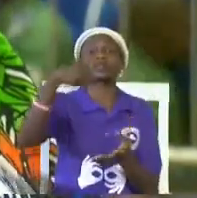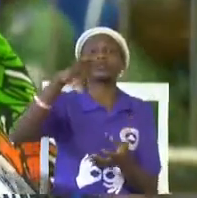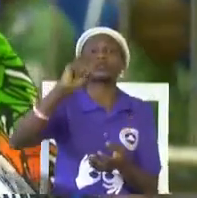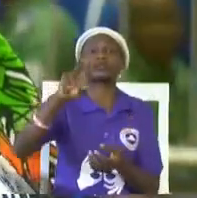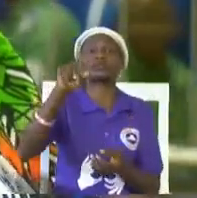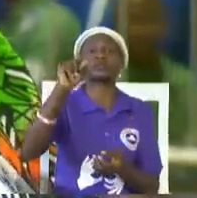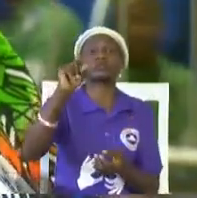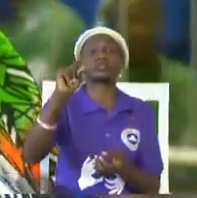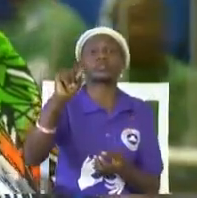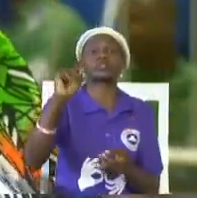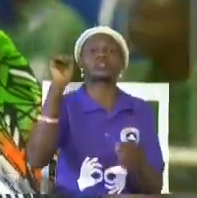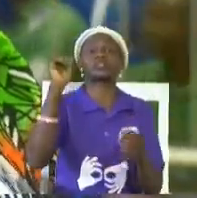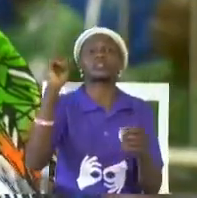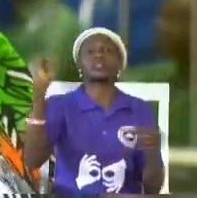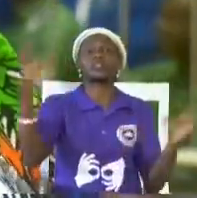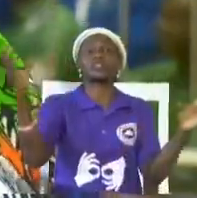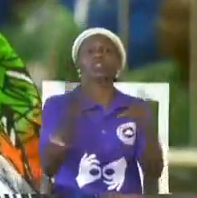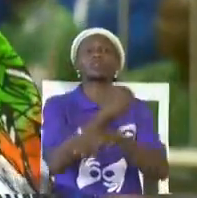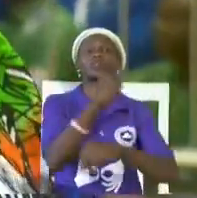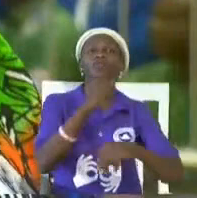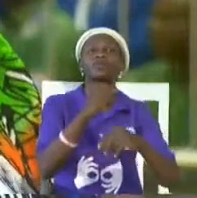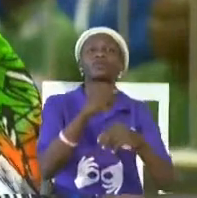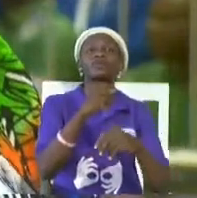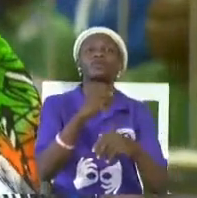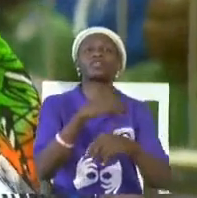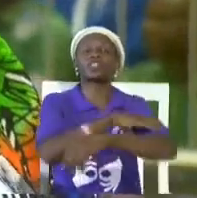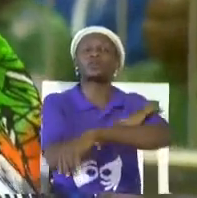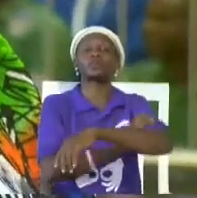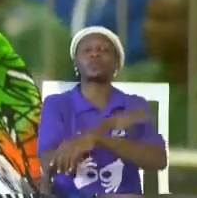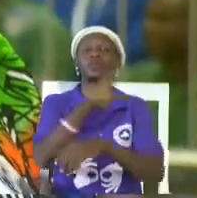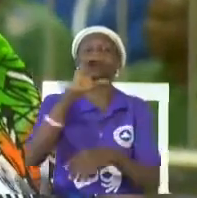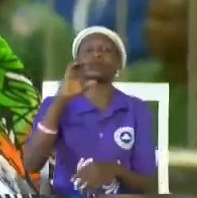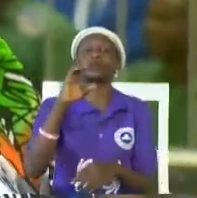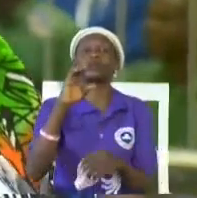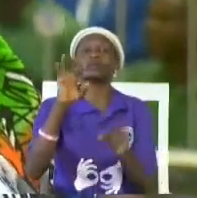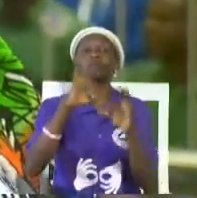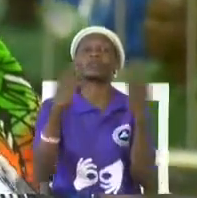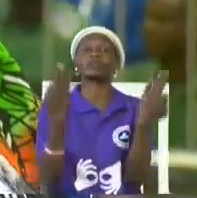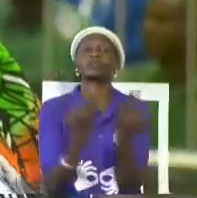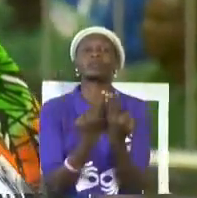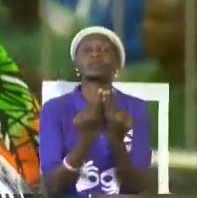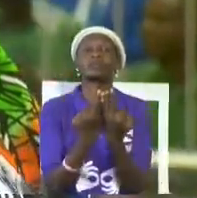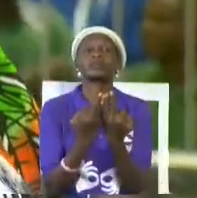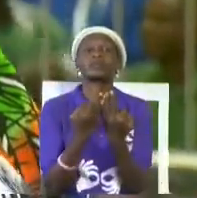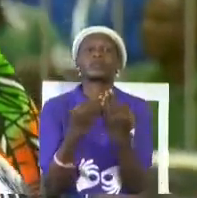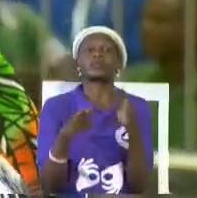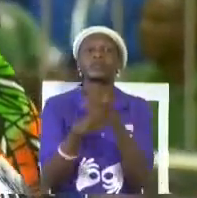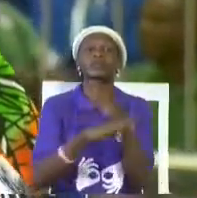Champions Cathedral family, in under region